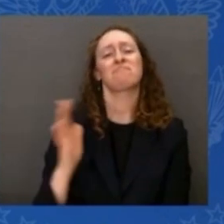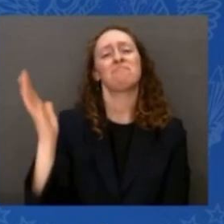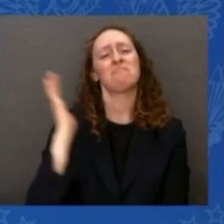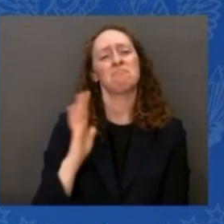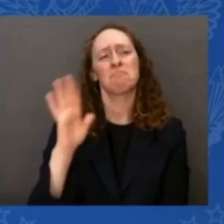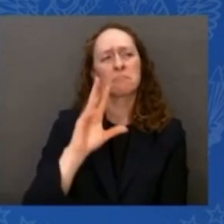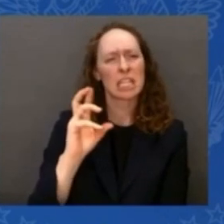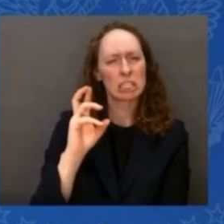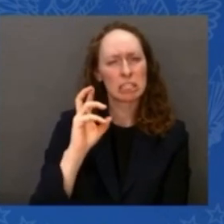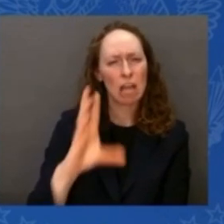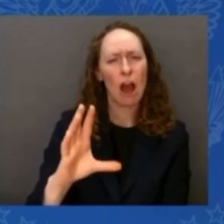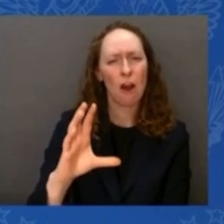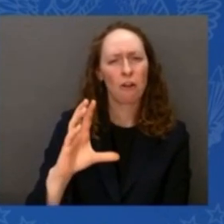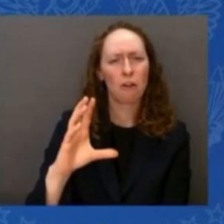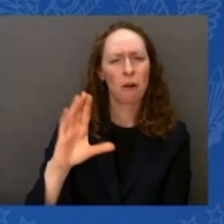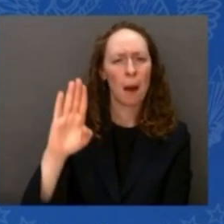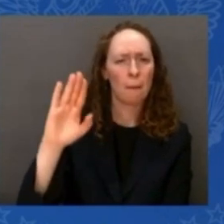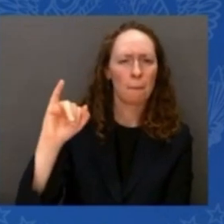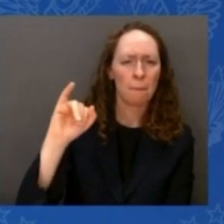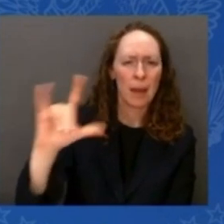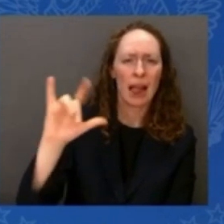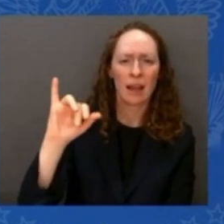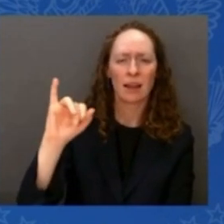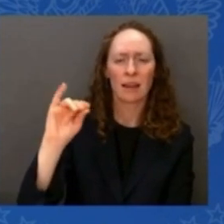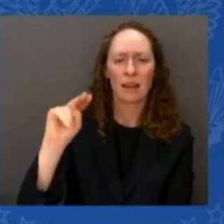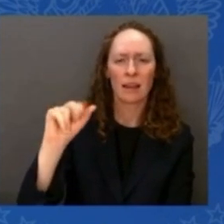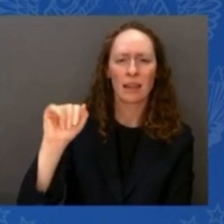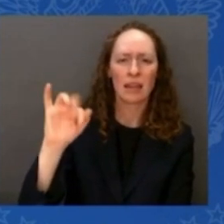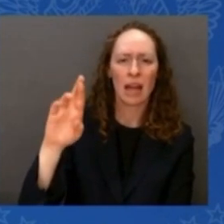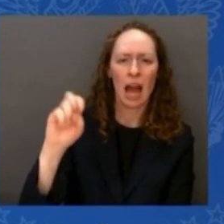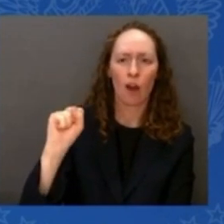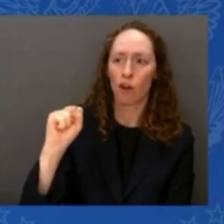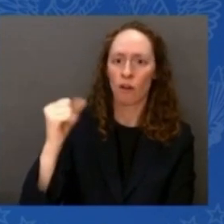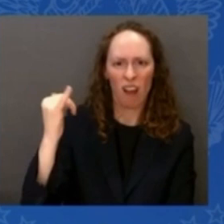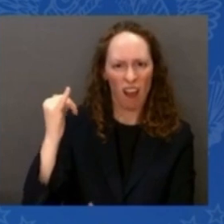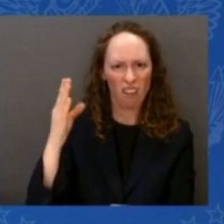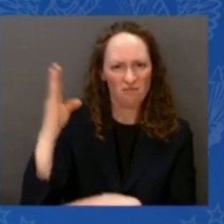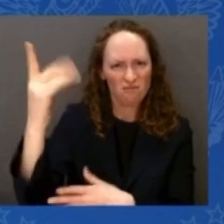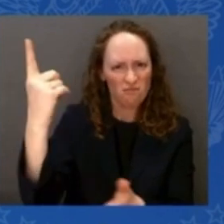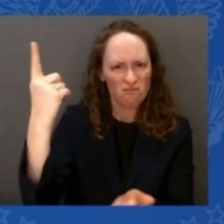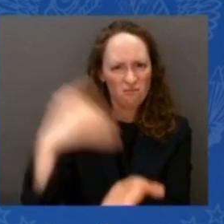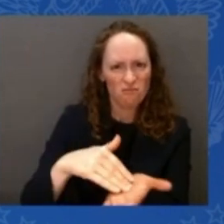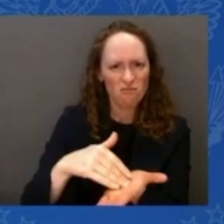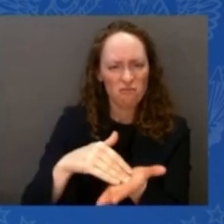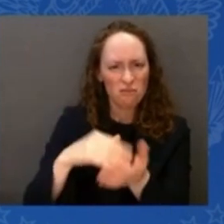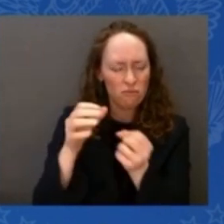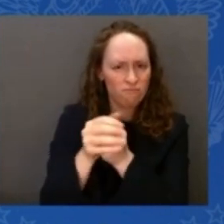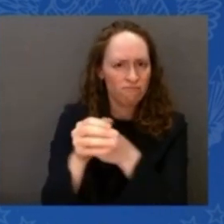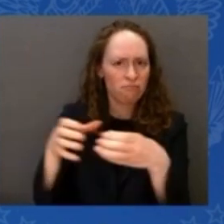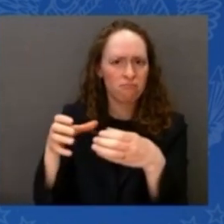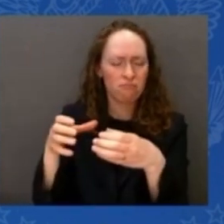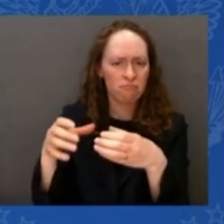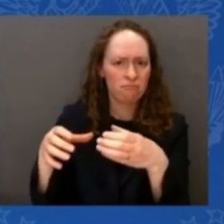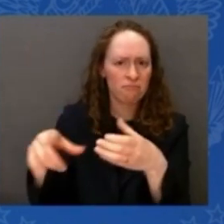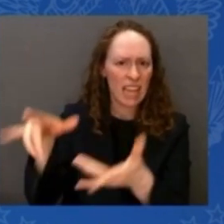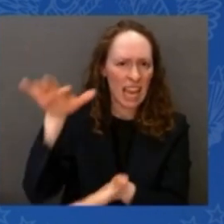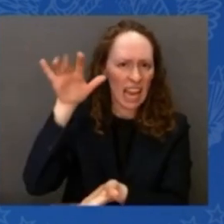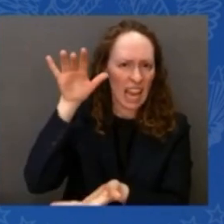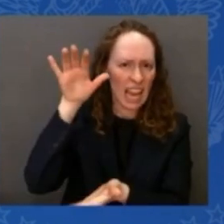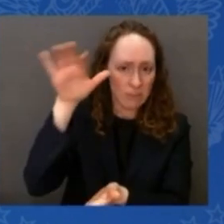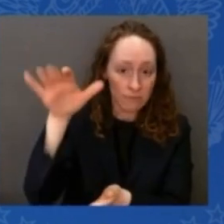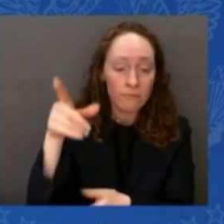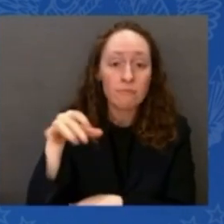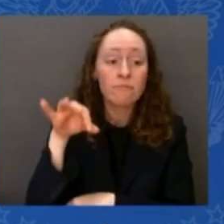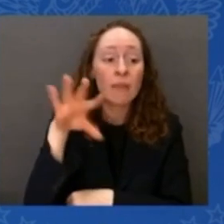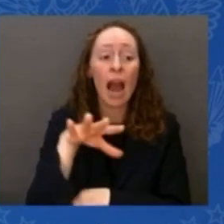1,000. The idea that they pay at a rate that is lower than the rate of a police officer, a